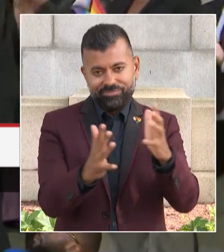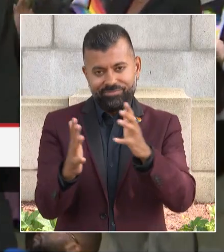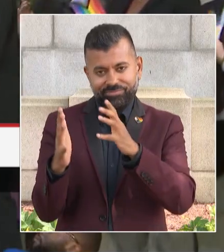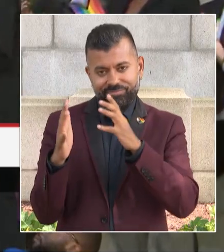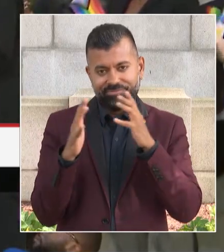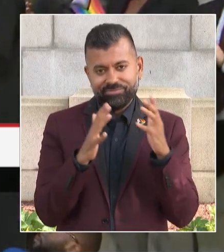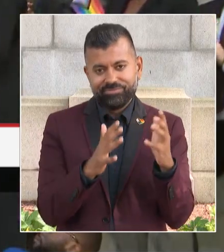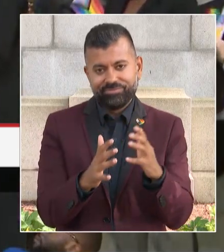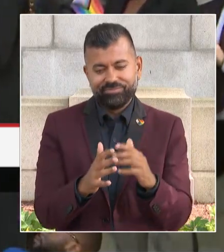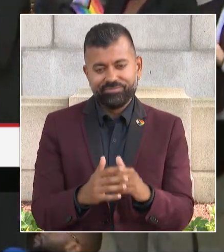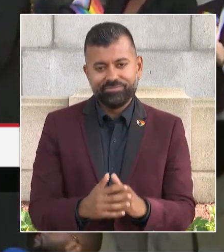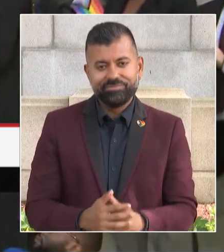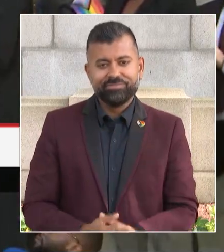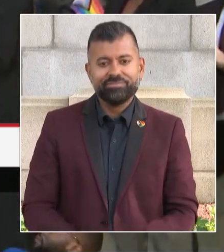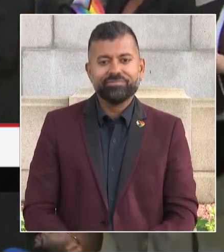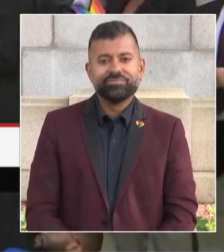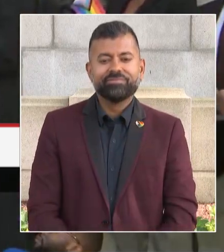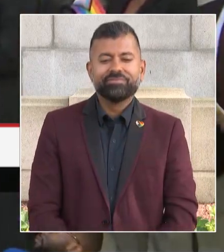Okay.